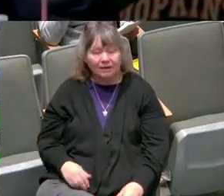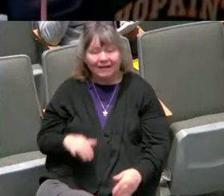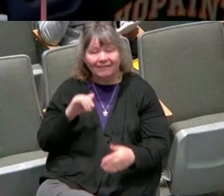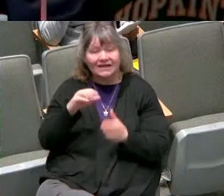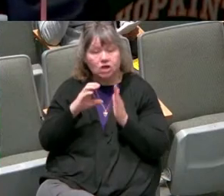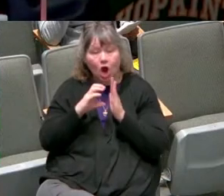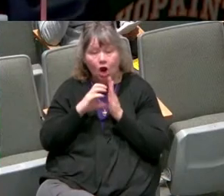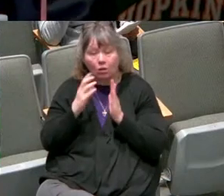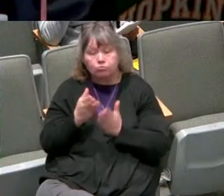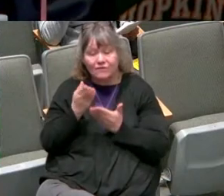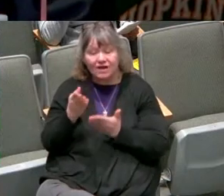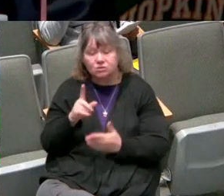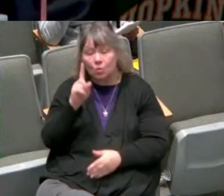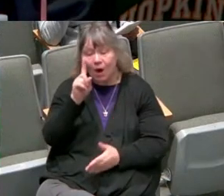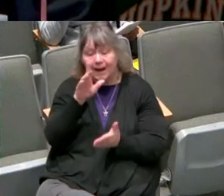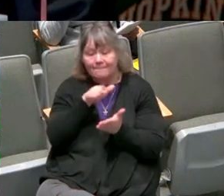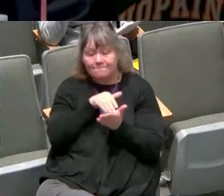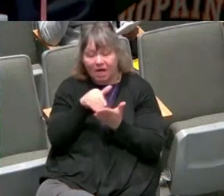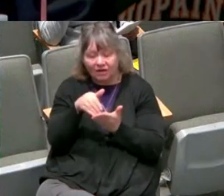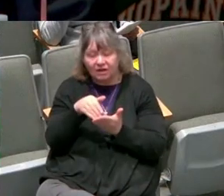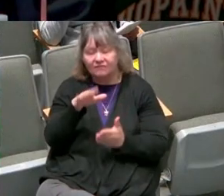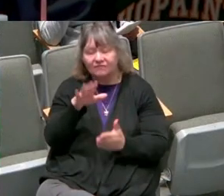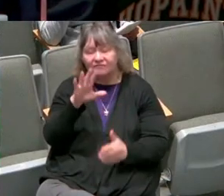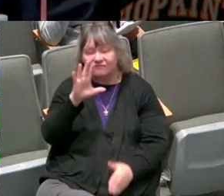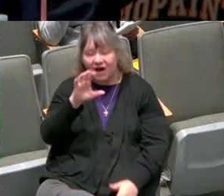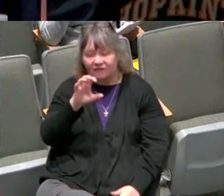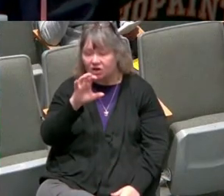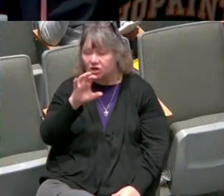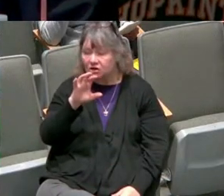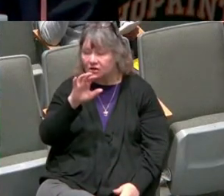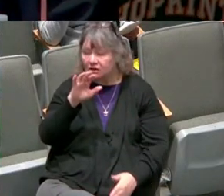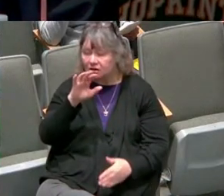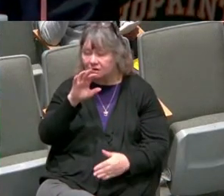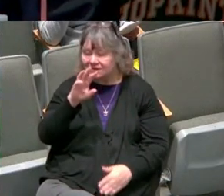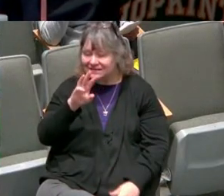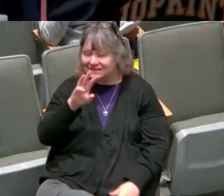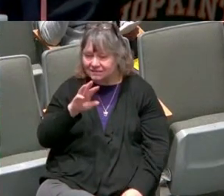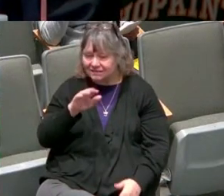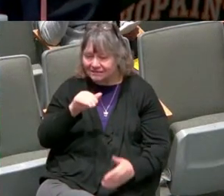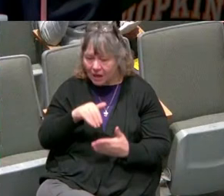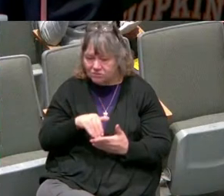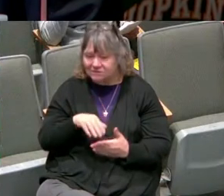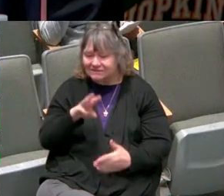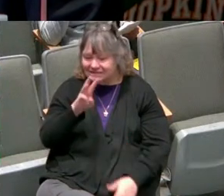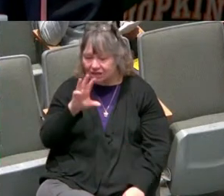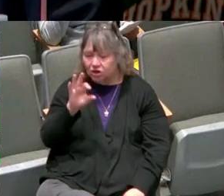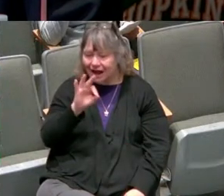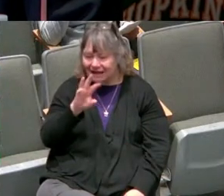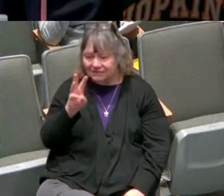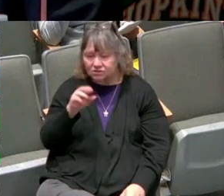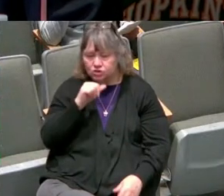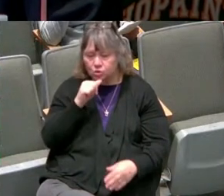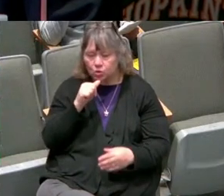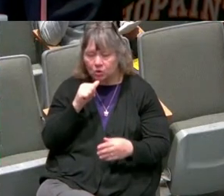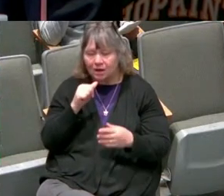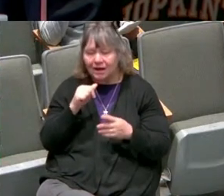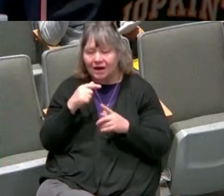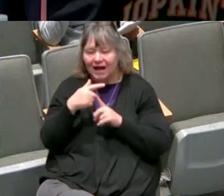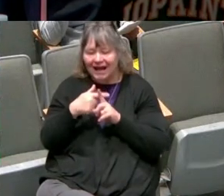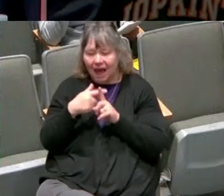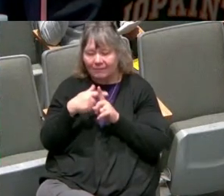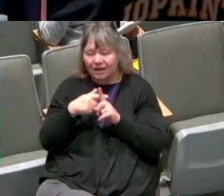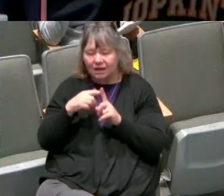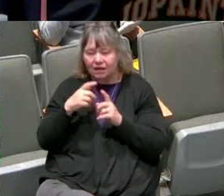this article provides one million five hundred six thousand two hundred fifty nine dollars to support per round of climate management